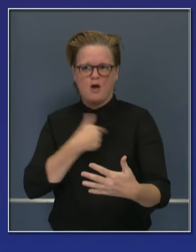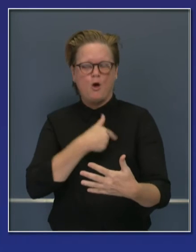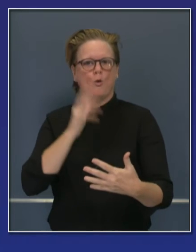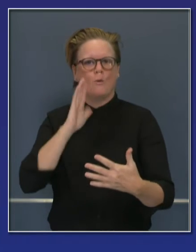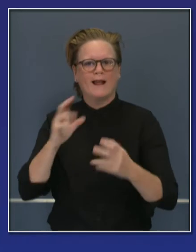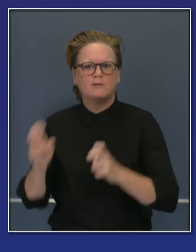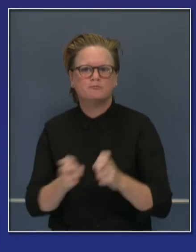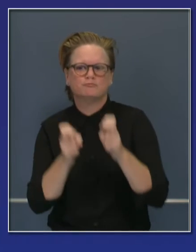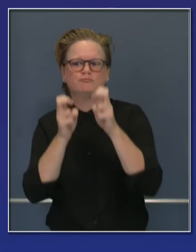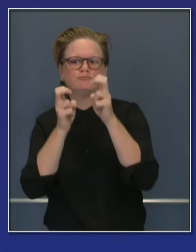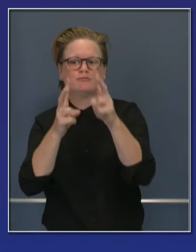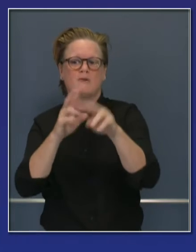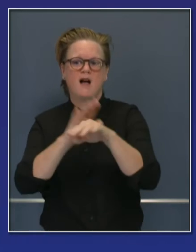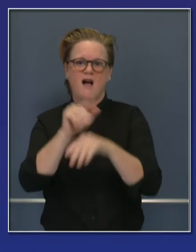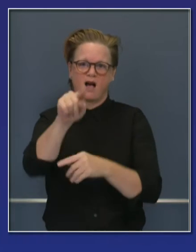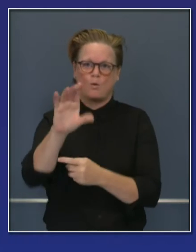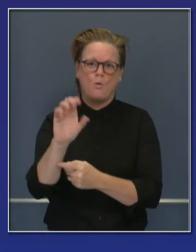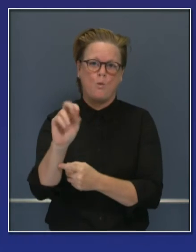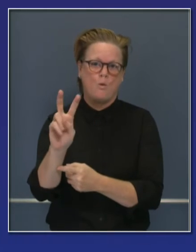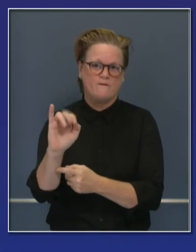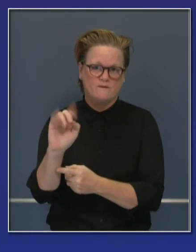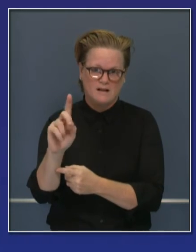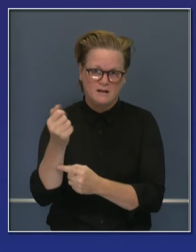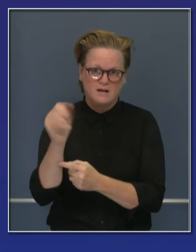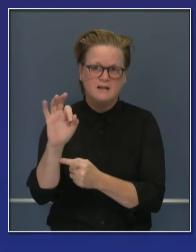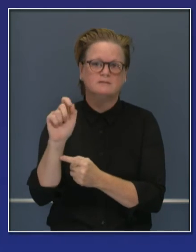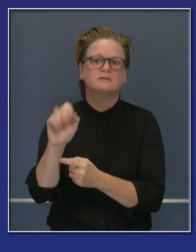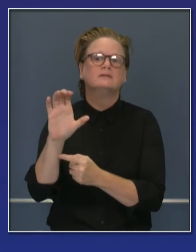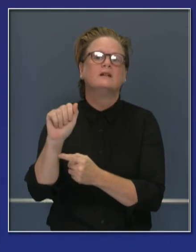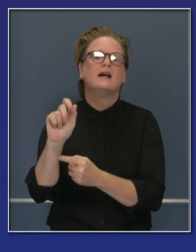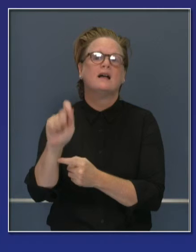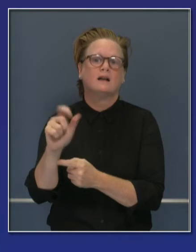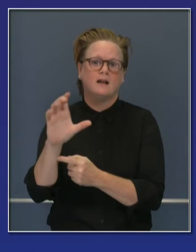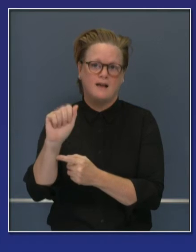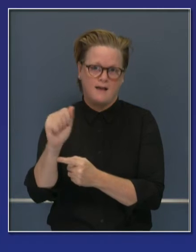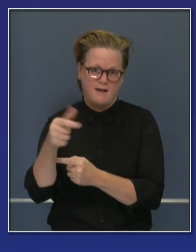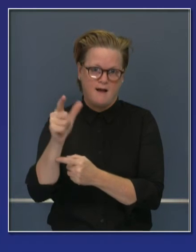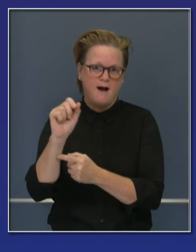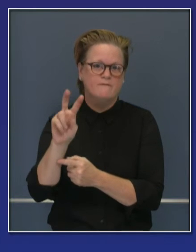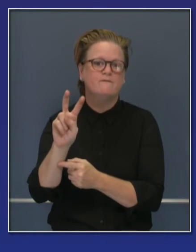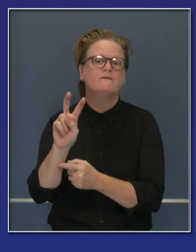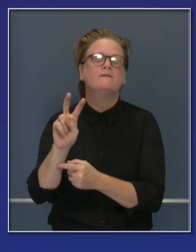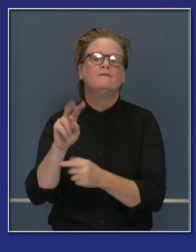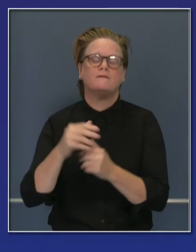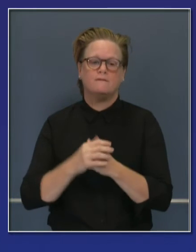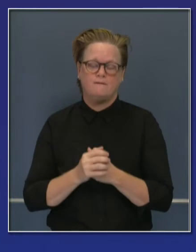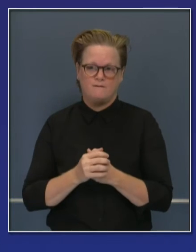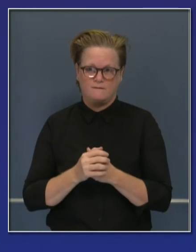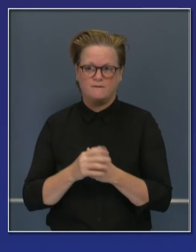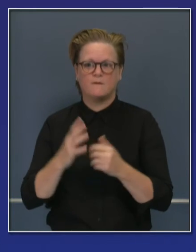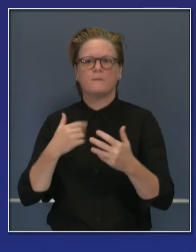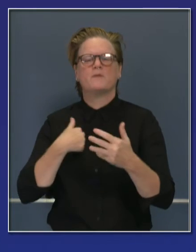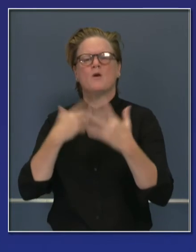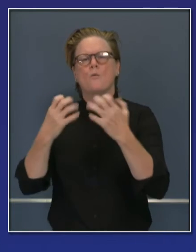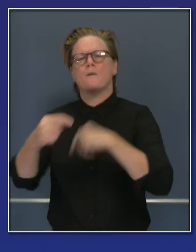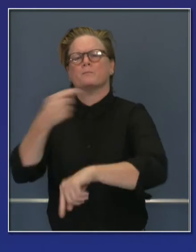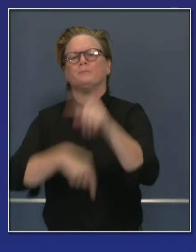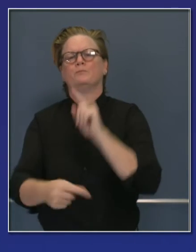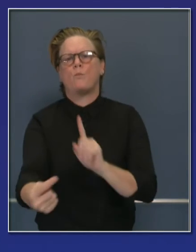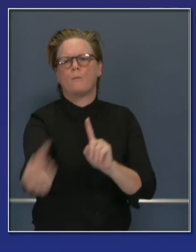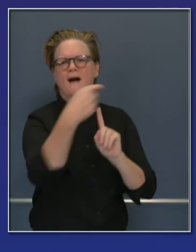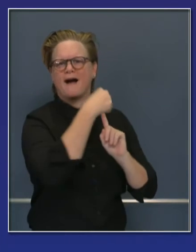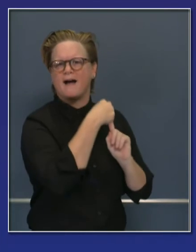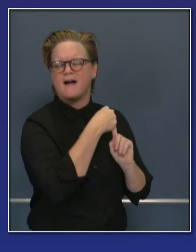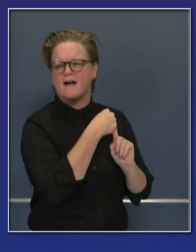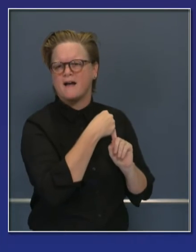COVID-19.ca.gov website. I want to go back just briefly now to Pfizer and McKesson. And you say, Pfizer and